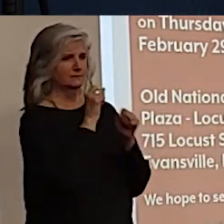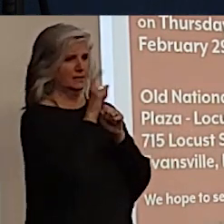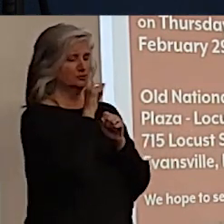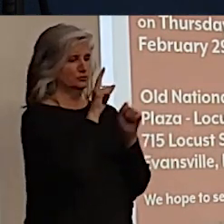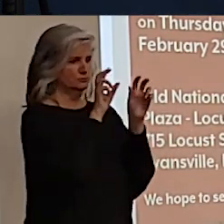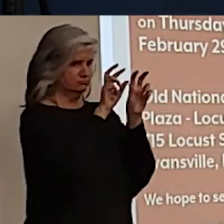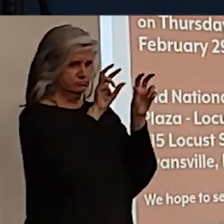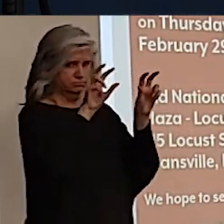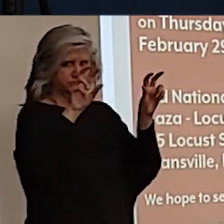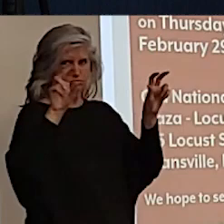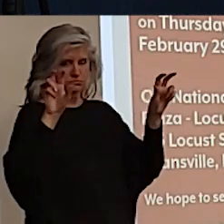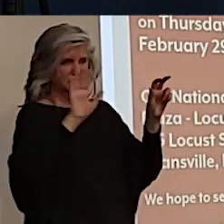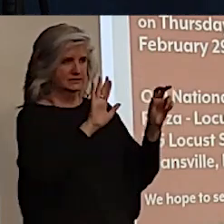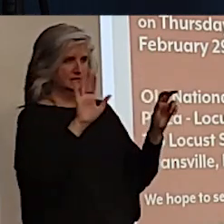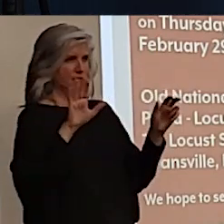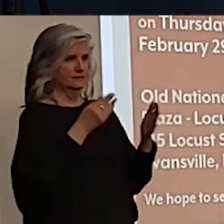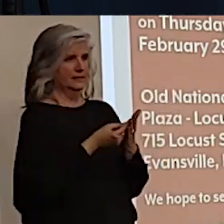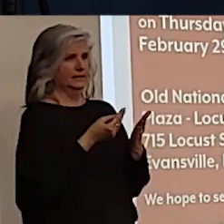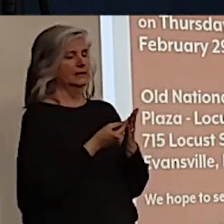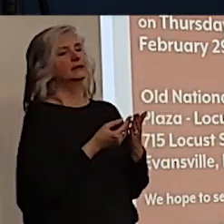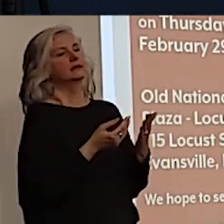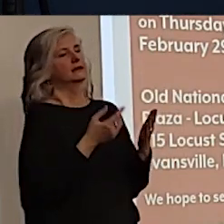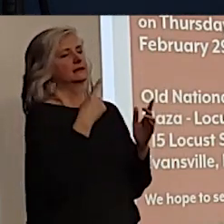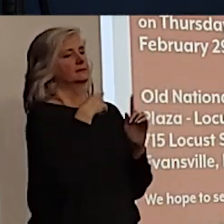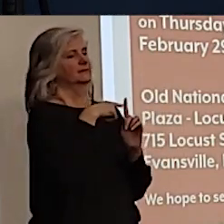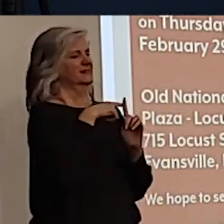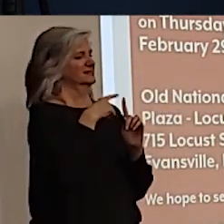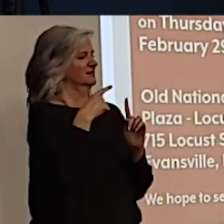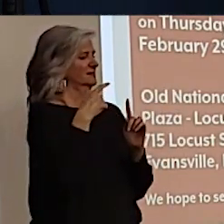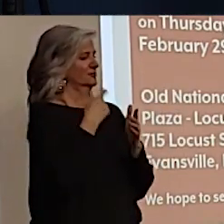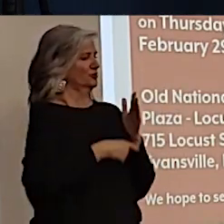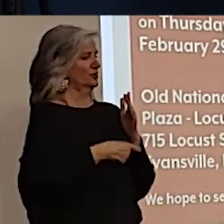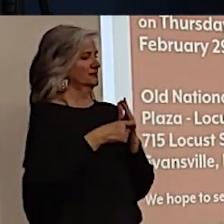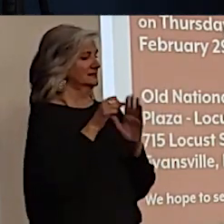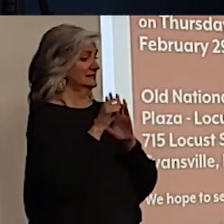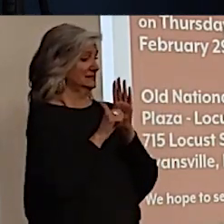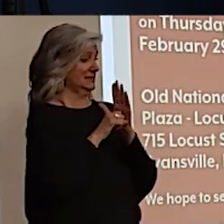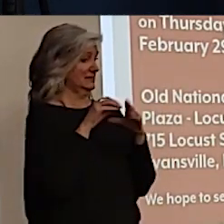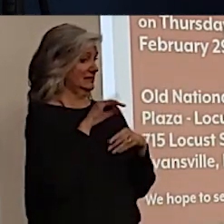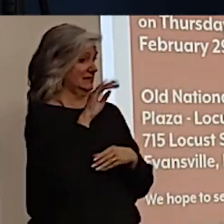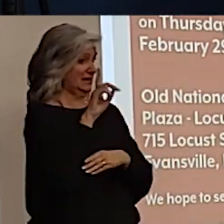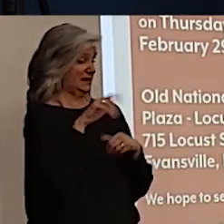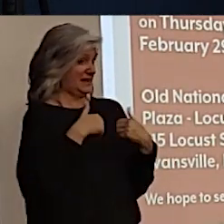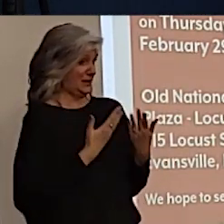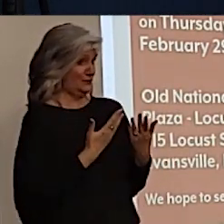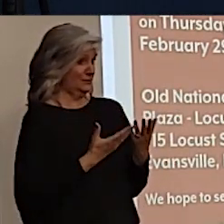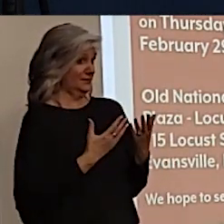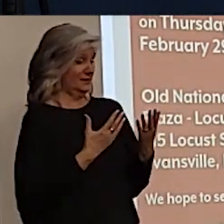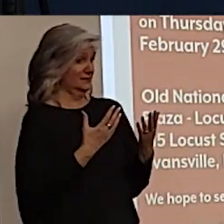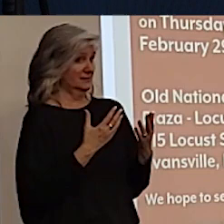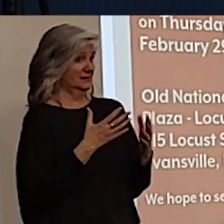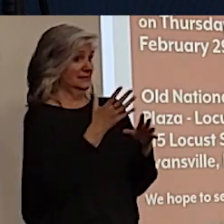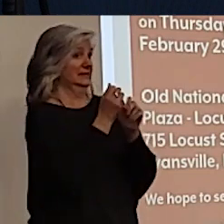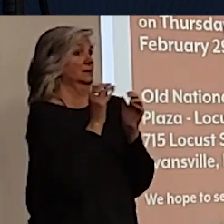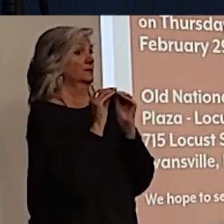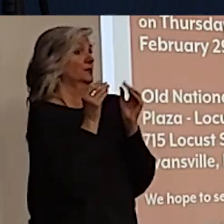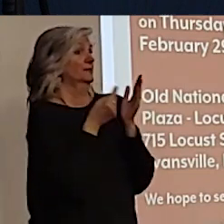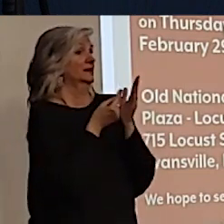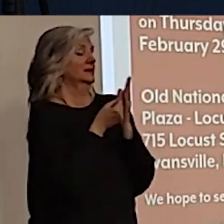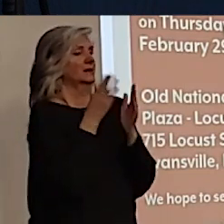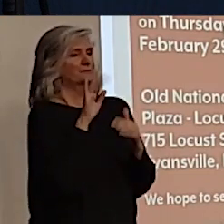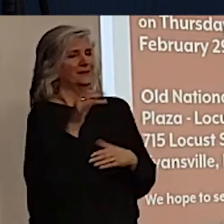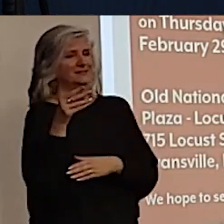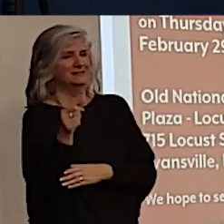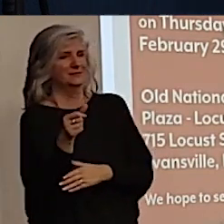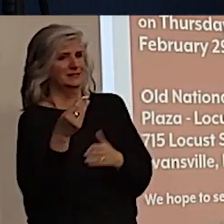utility companies in a cost-plus regulated state like Indiana make money? By spending money.